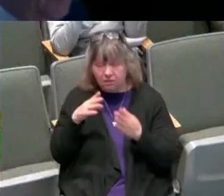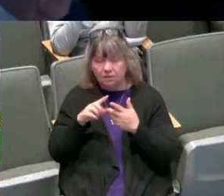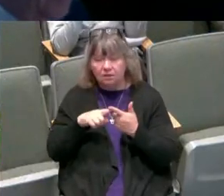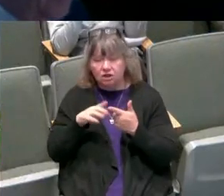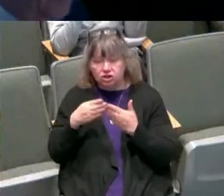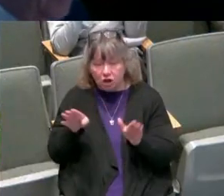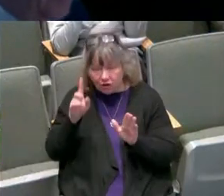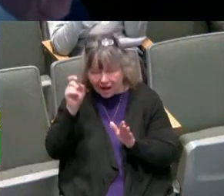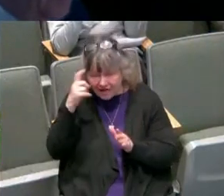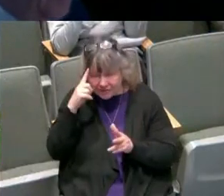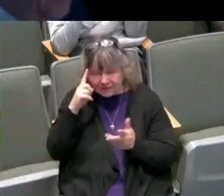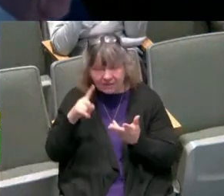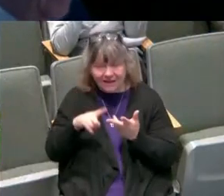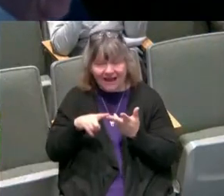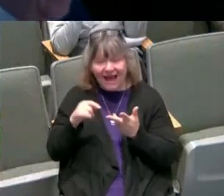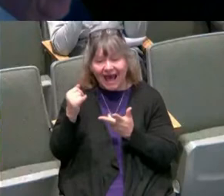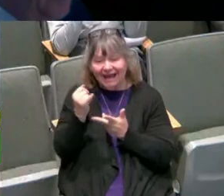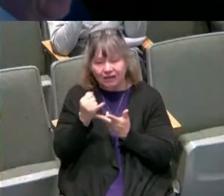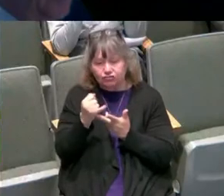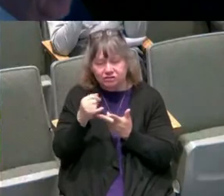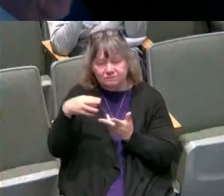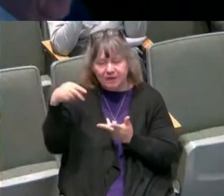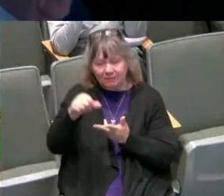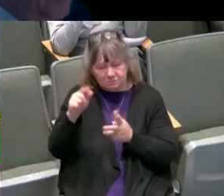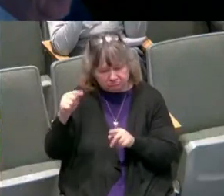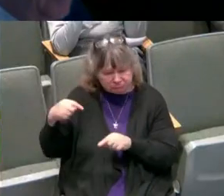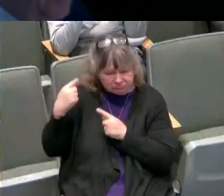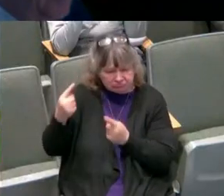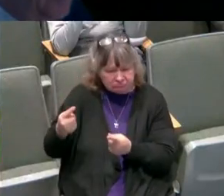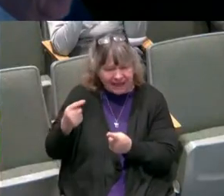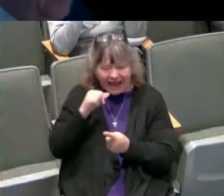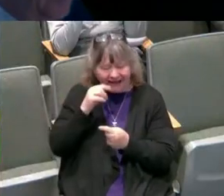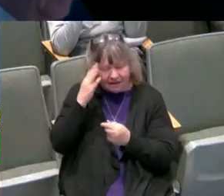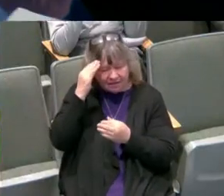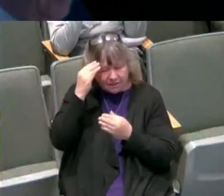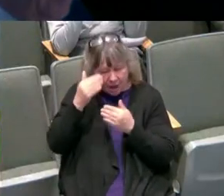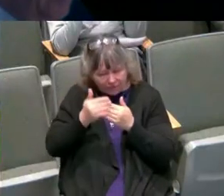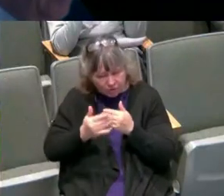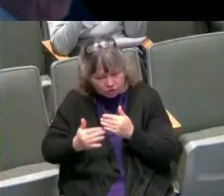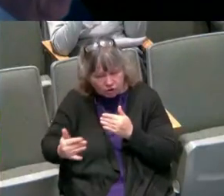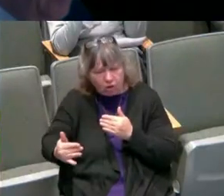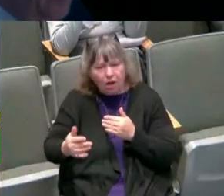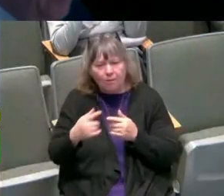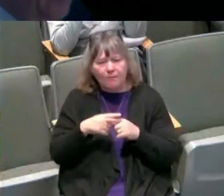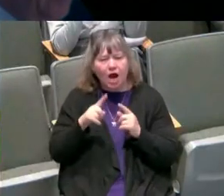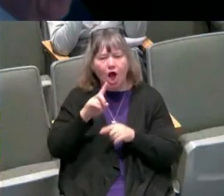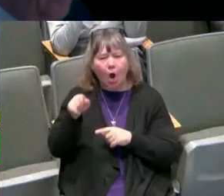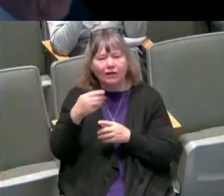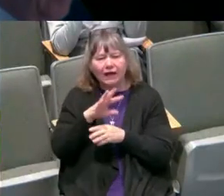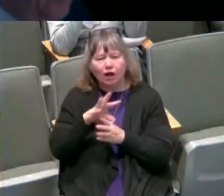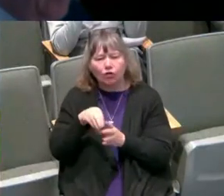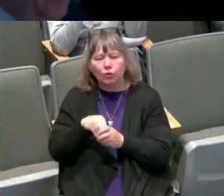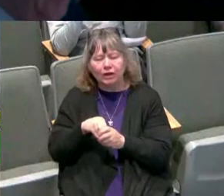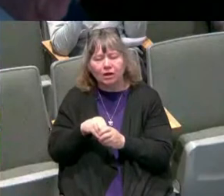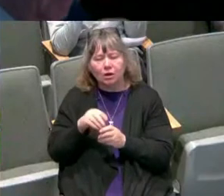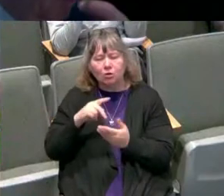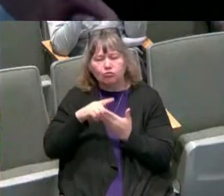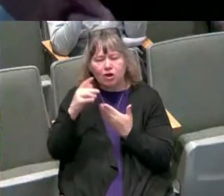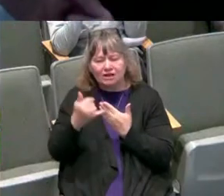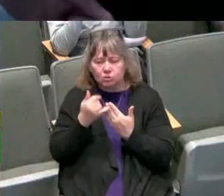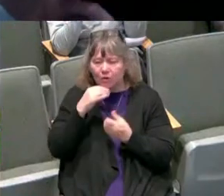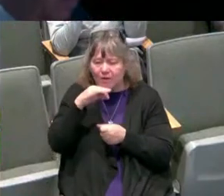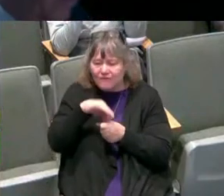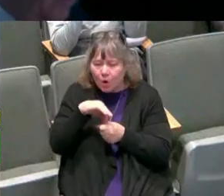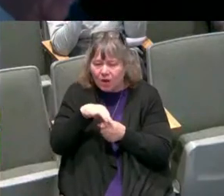fund principle and interest payments going back several years and projecting forward but only including projects that will be voted on